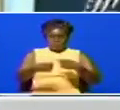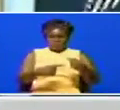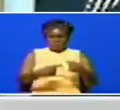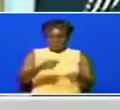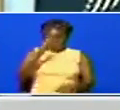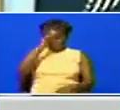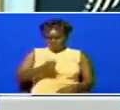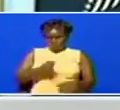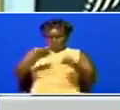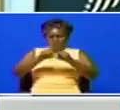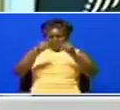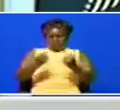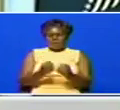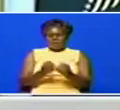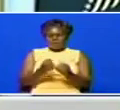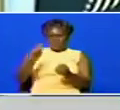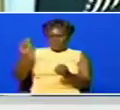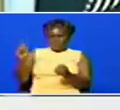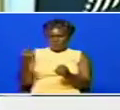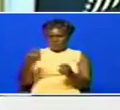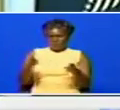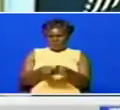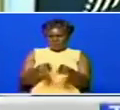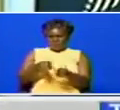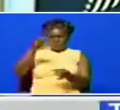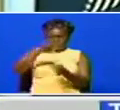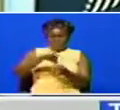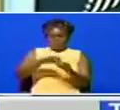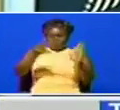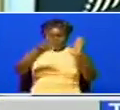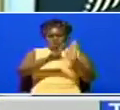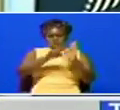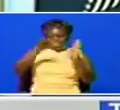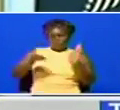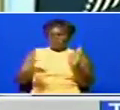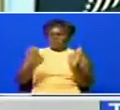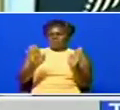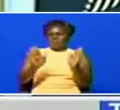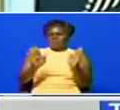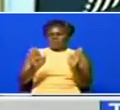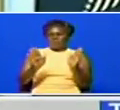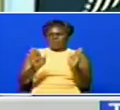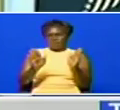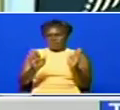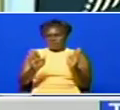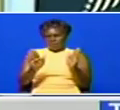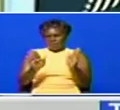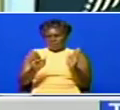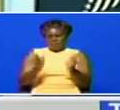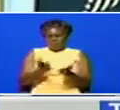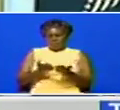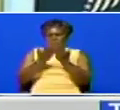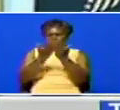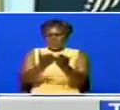judicial system of Kenya, and the election laws themselves make full and adequate provision